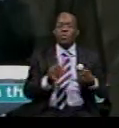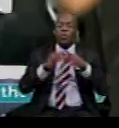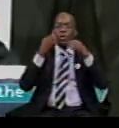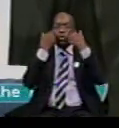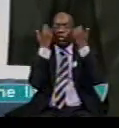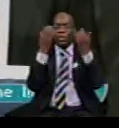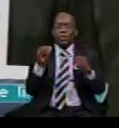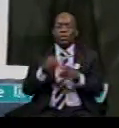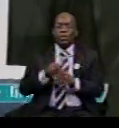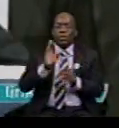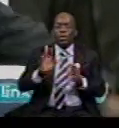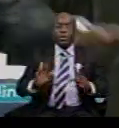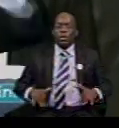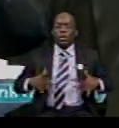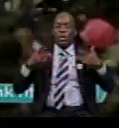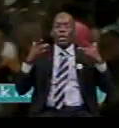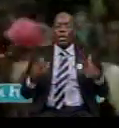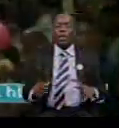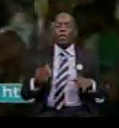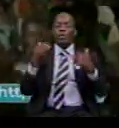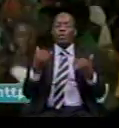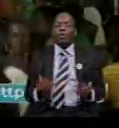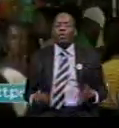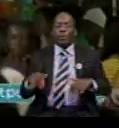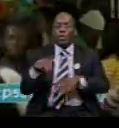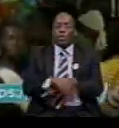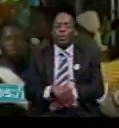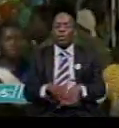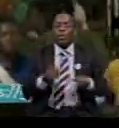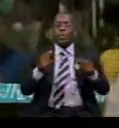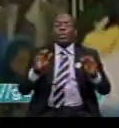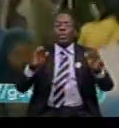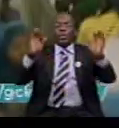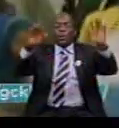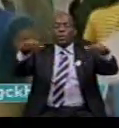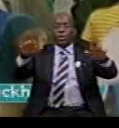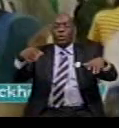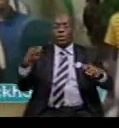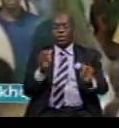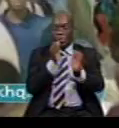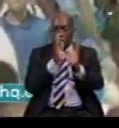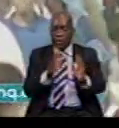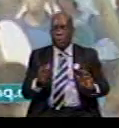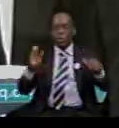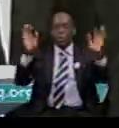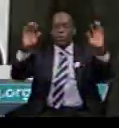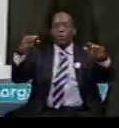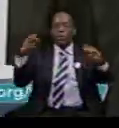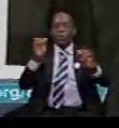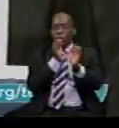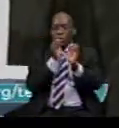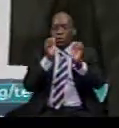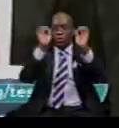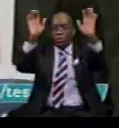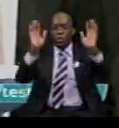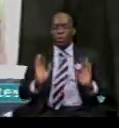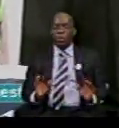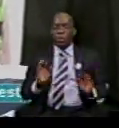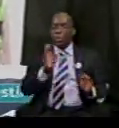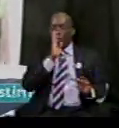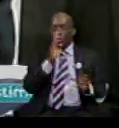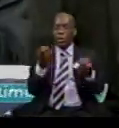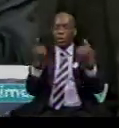Showers of blessing. Rain of miracles. Yeah, be coming now. Be coming. Can you see